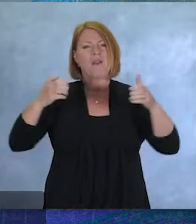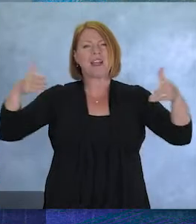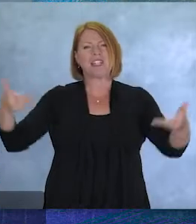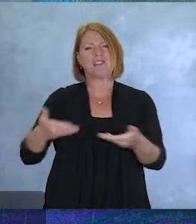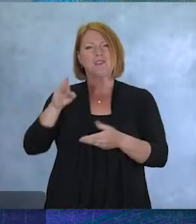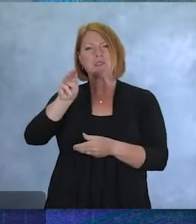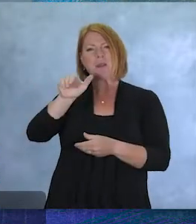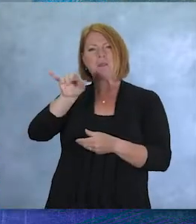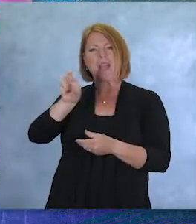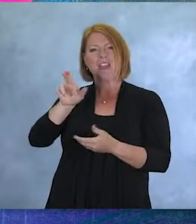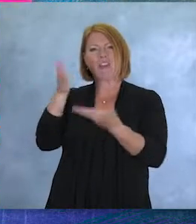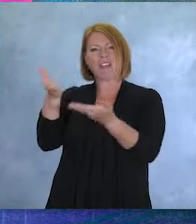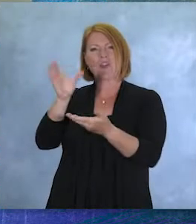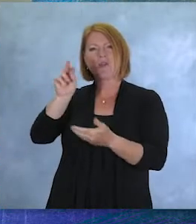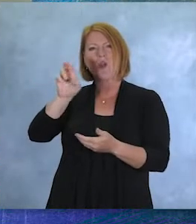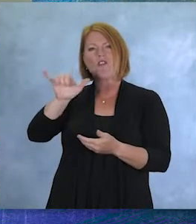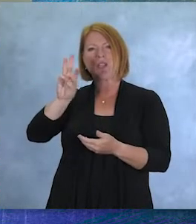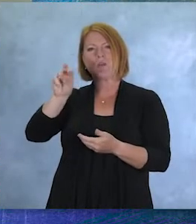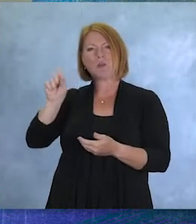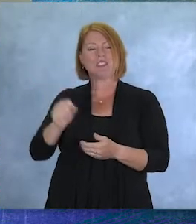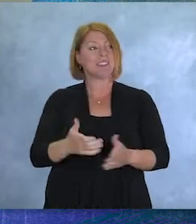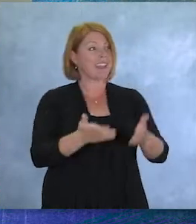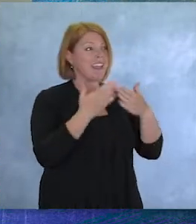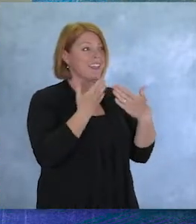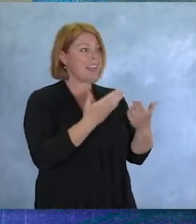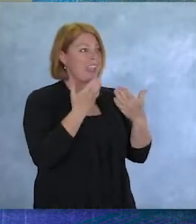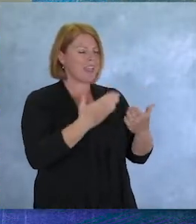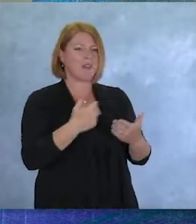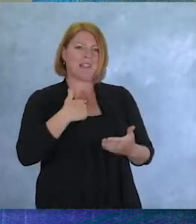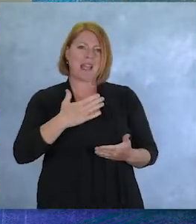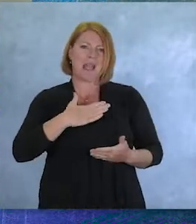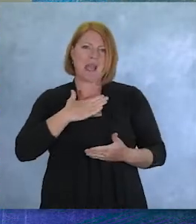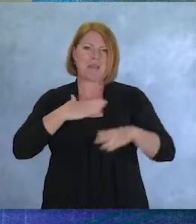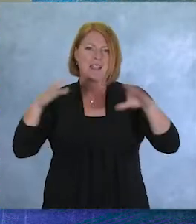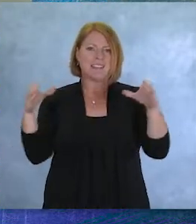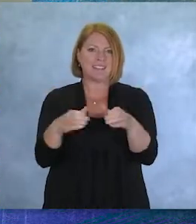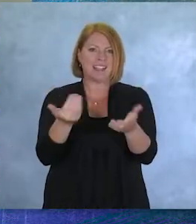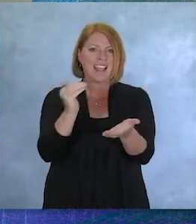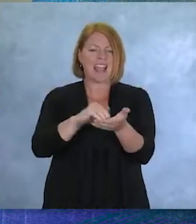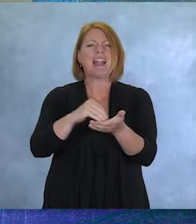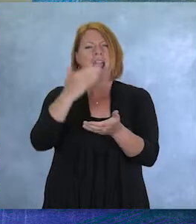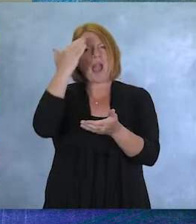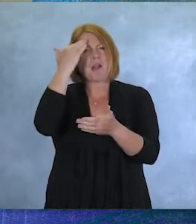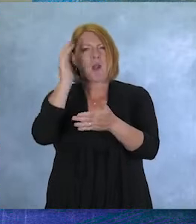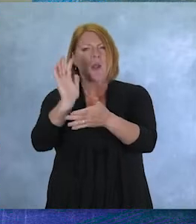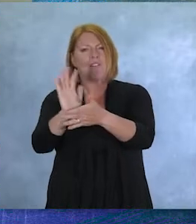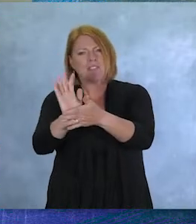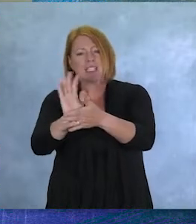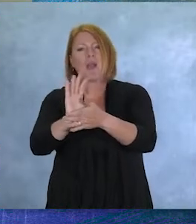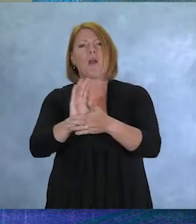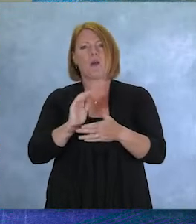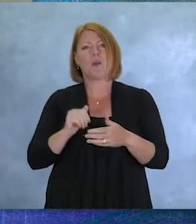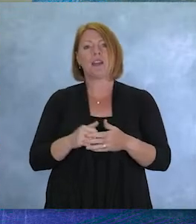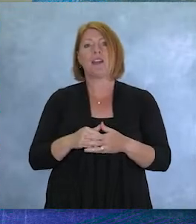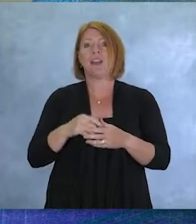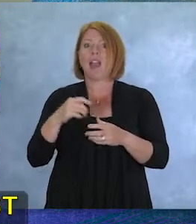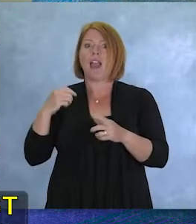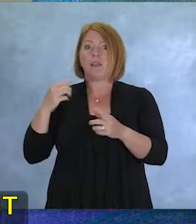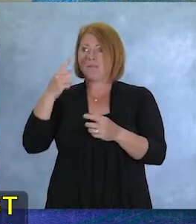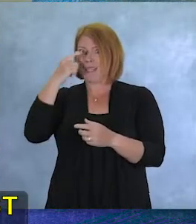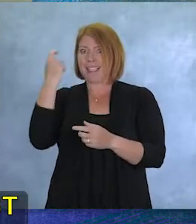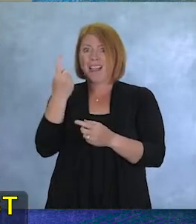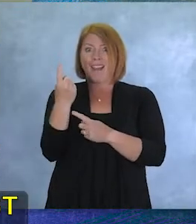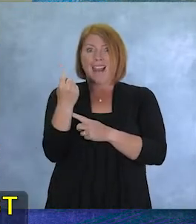Tempe Mayor Cory Woods. Thank you, Madam Chair. It's good to gather again, even if virtually after last year's awards